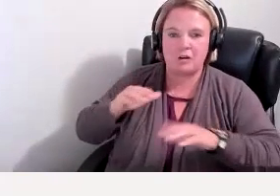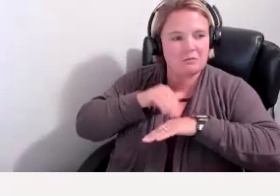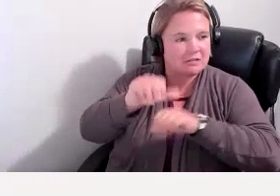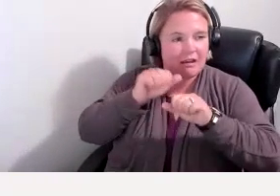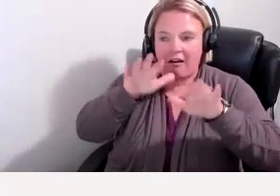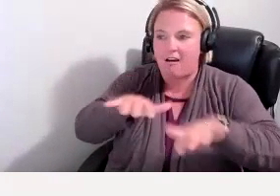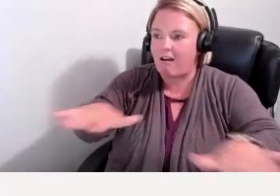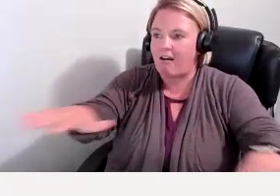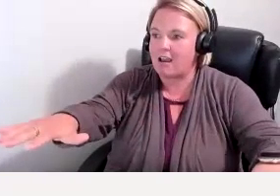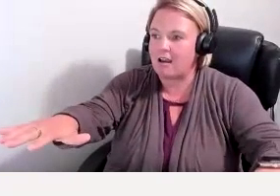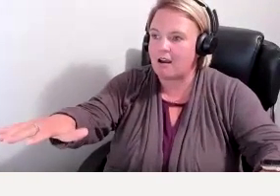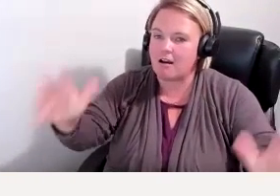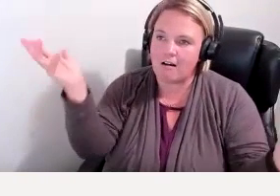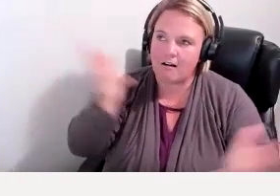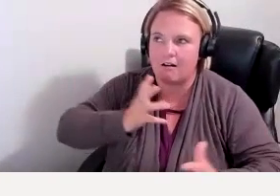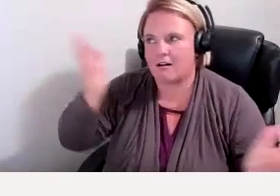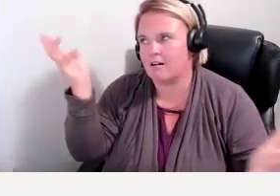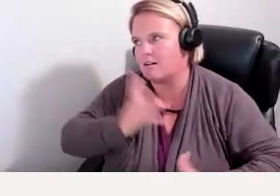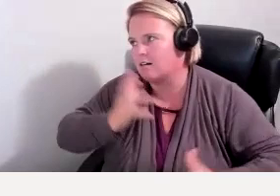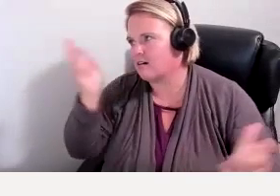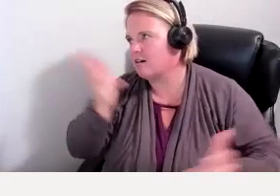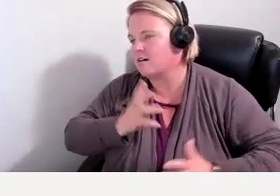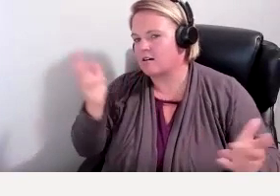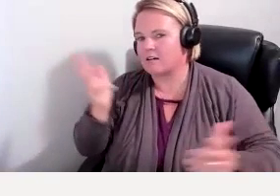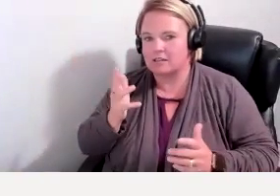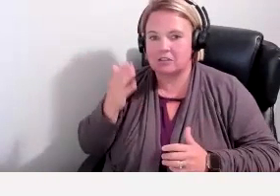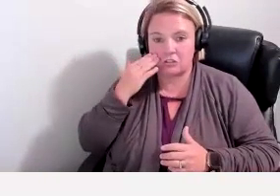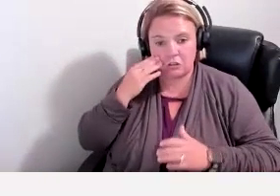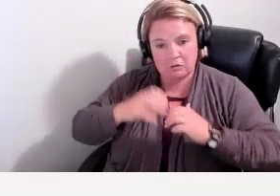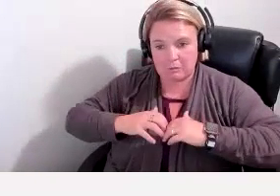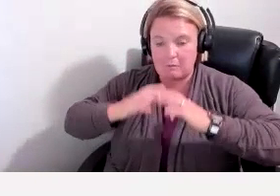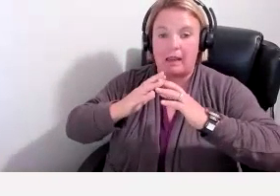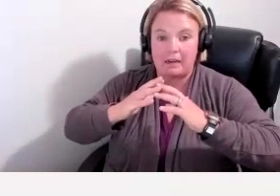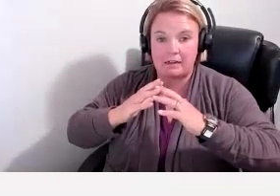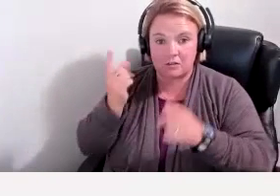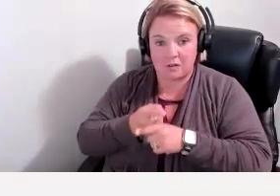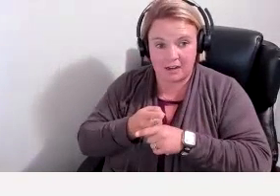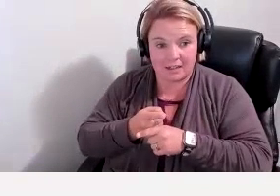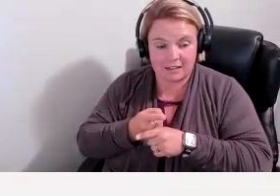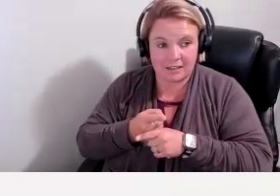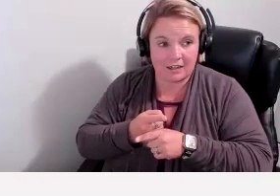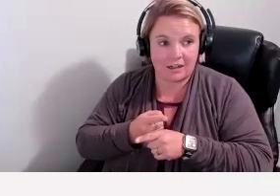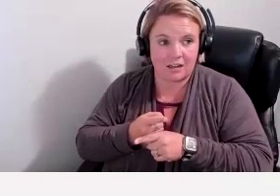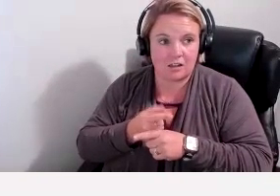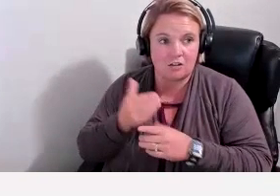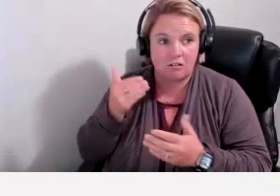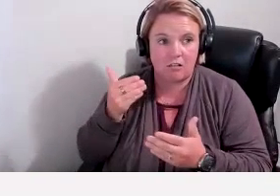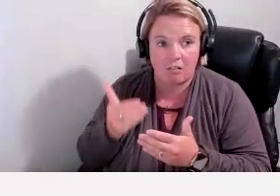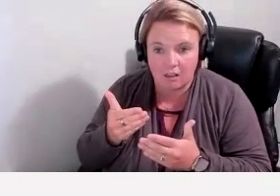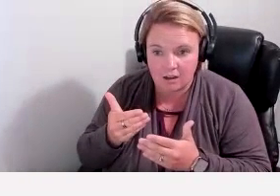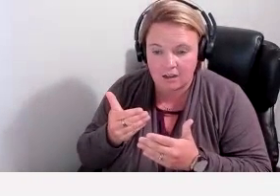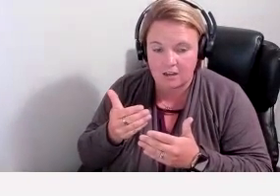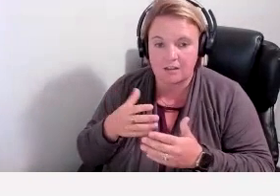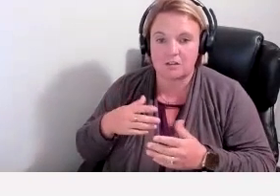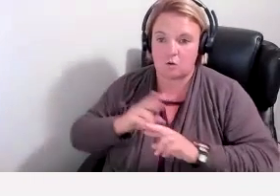to everybody. Oh my gosh. You know what it's like to be a pioneer in something, right? Oh, we're almost there. Oh, look,